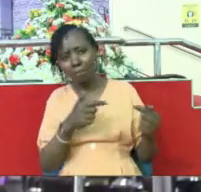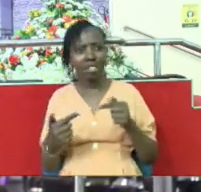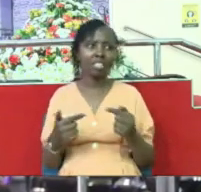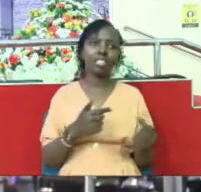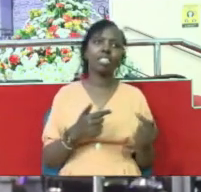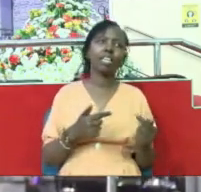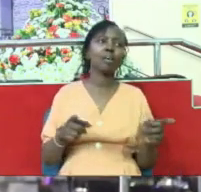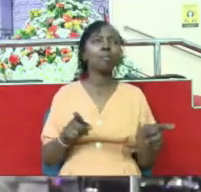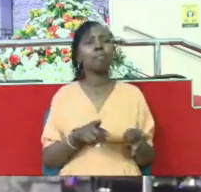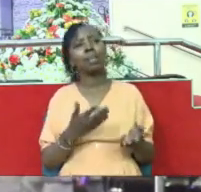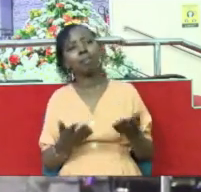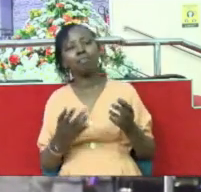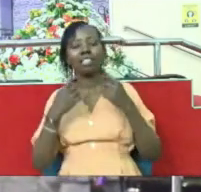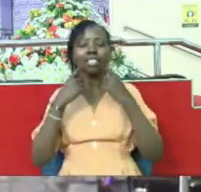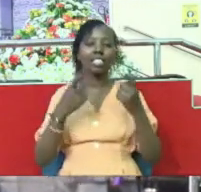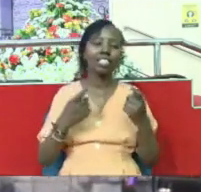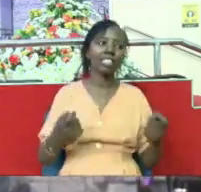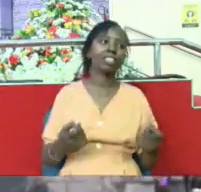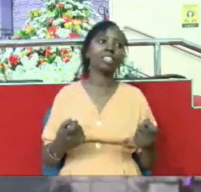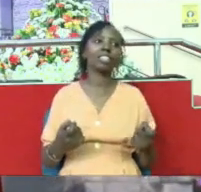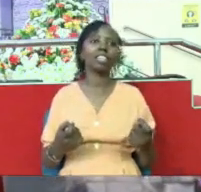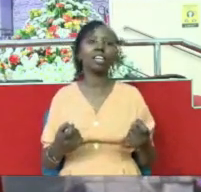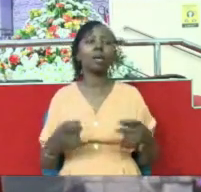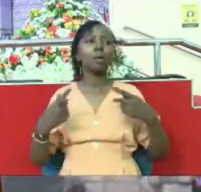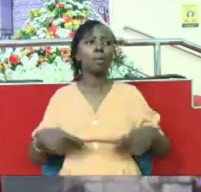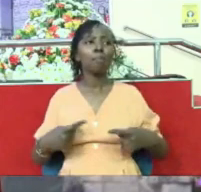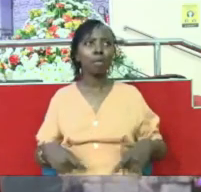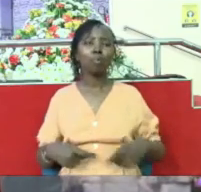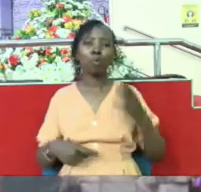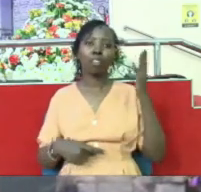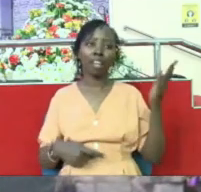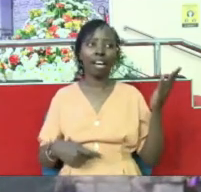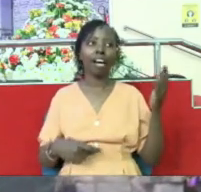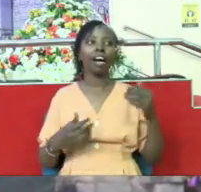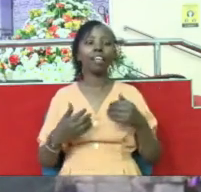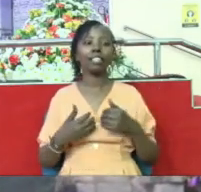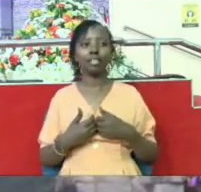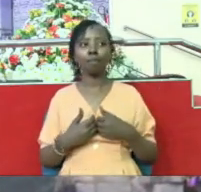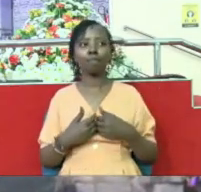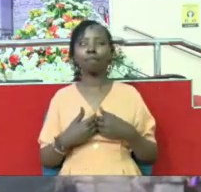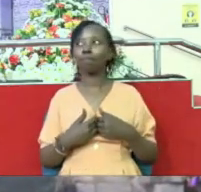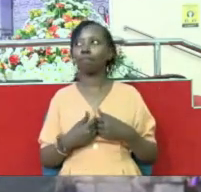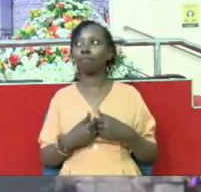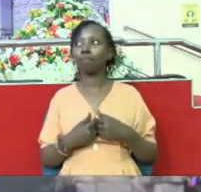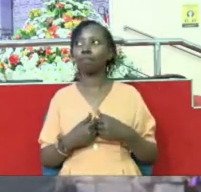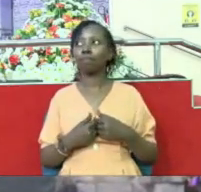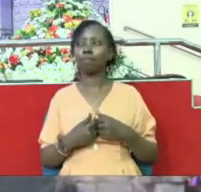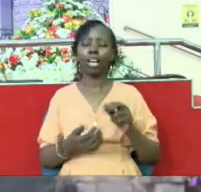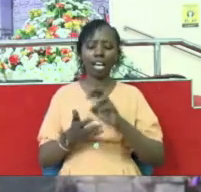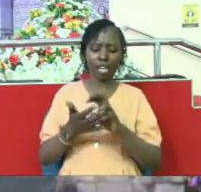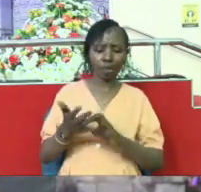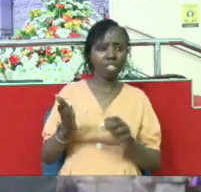even sin, those were the people he was trying to deal with. And we read in this